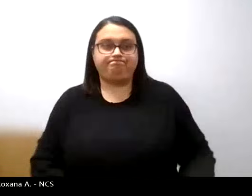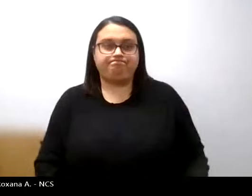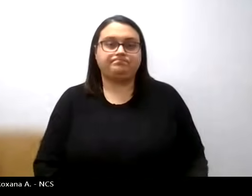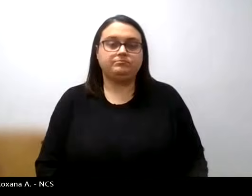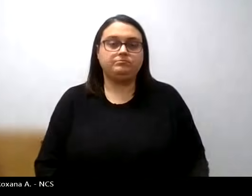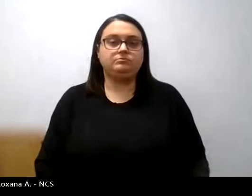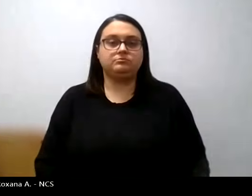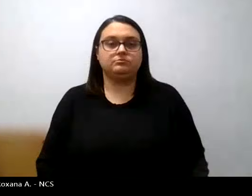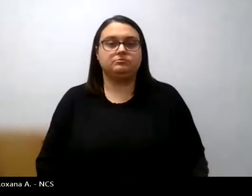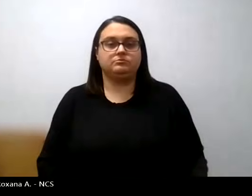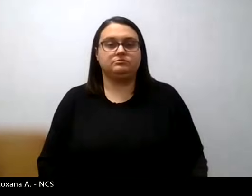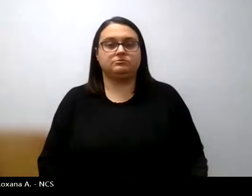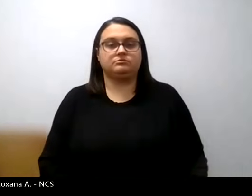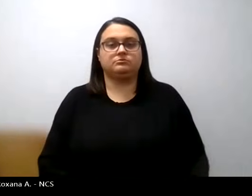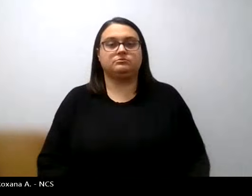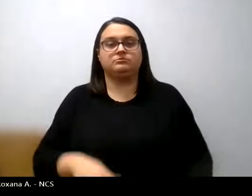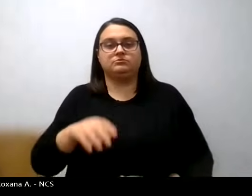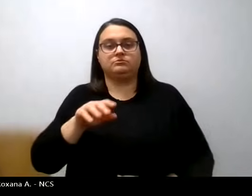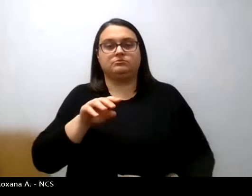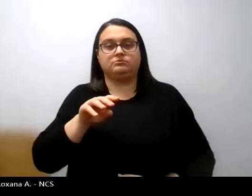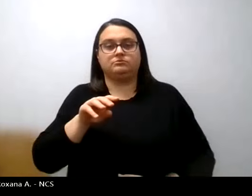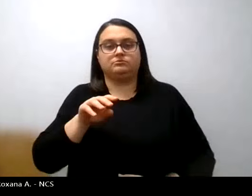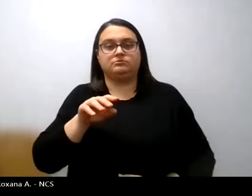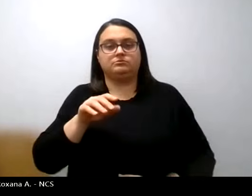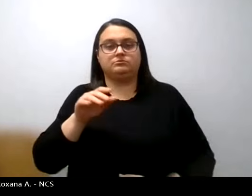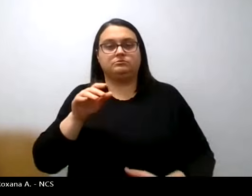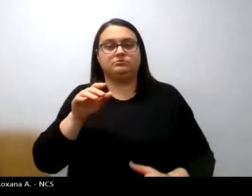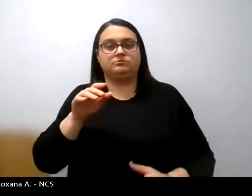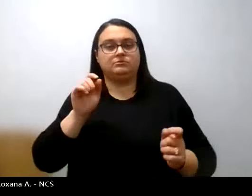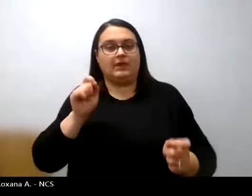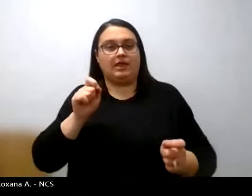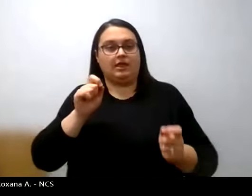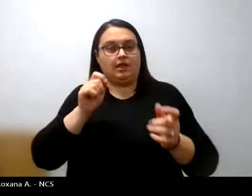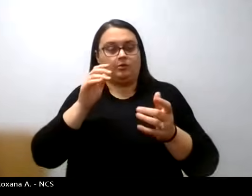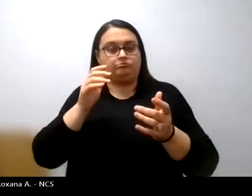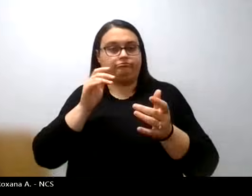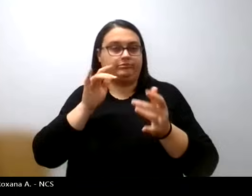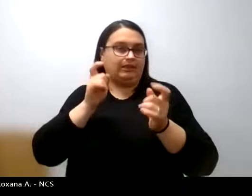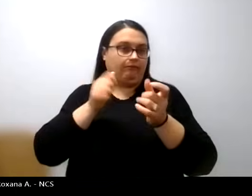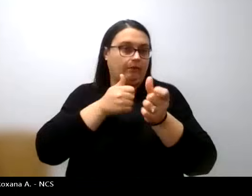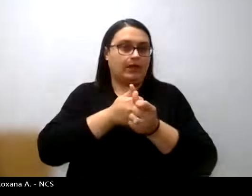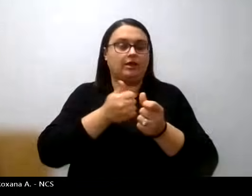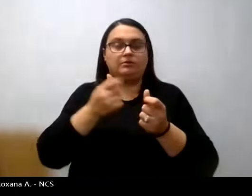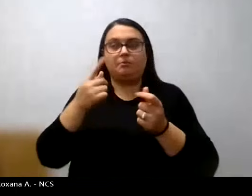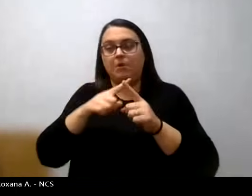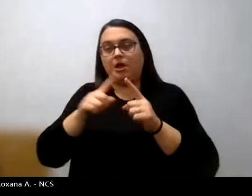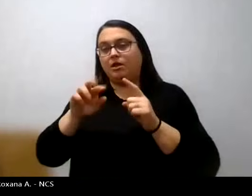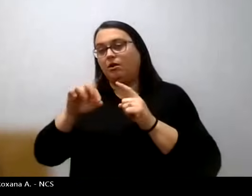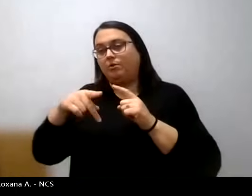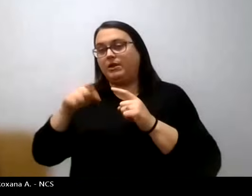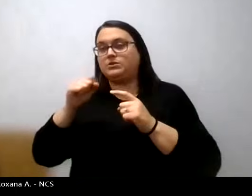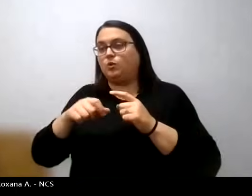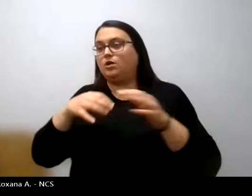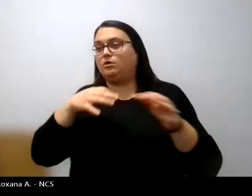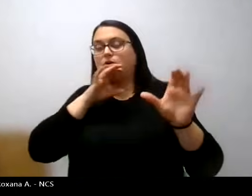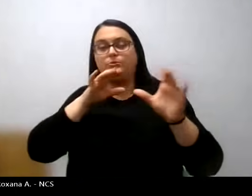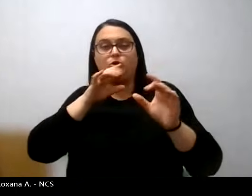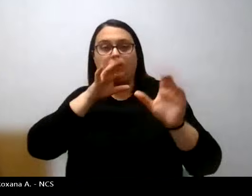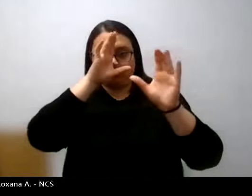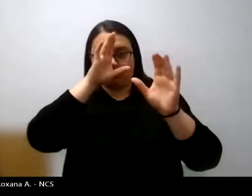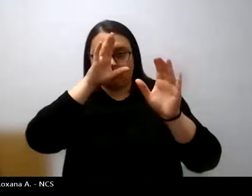Yeah, I can give a bit of an update there, but we definitely do want to acknowledge that, RPS will need to communicate directly about their